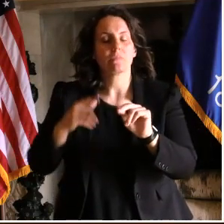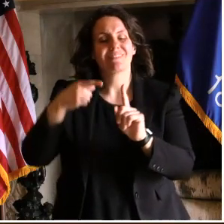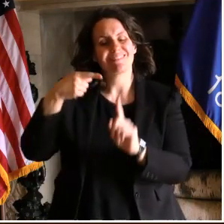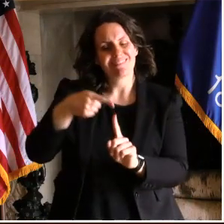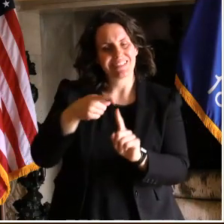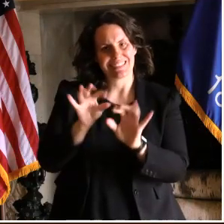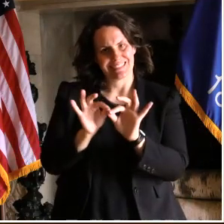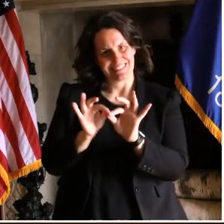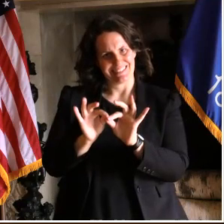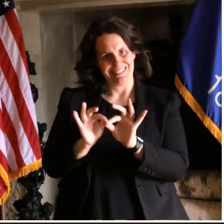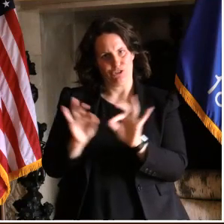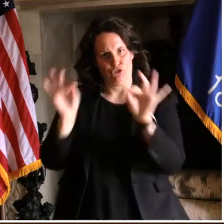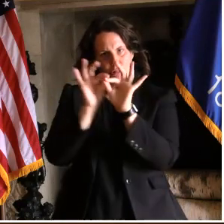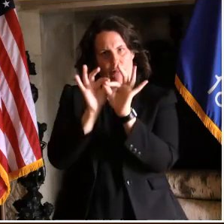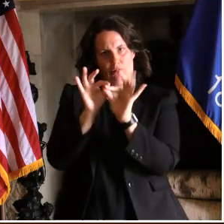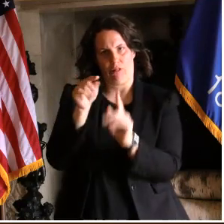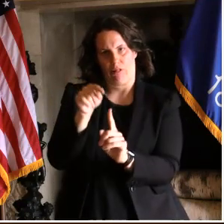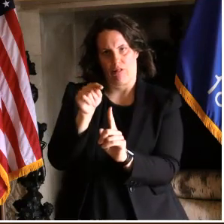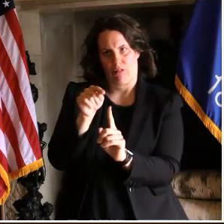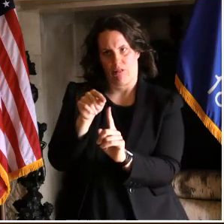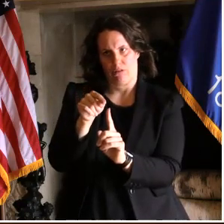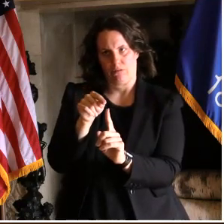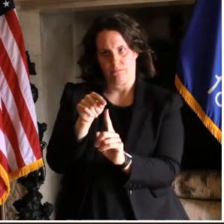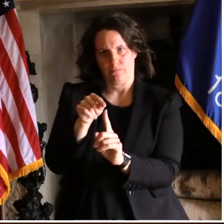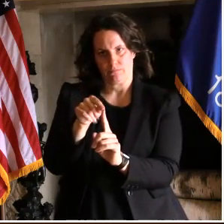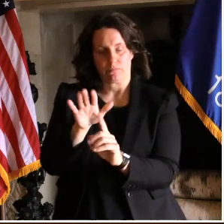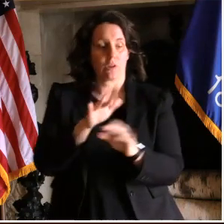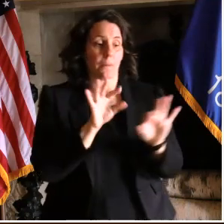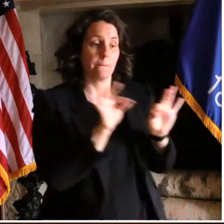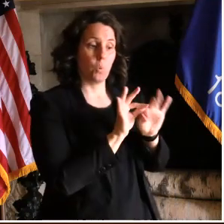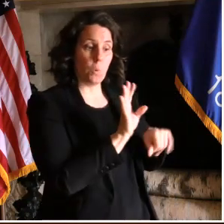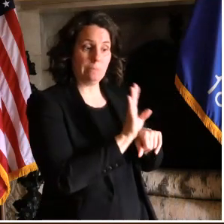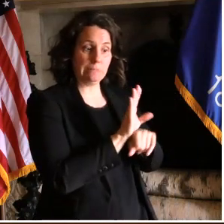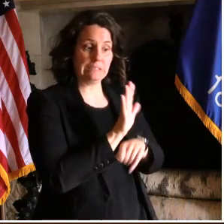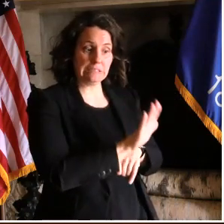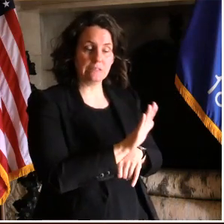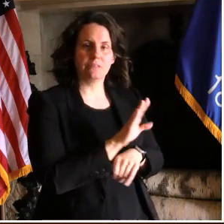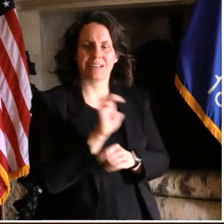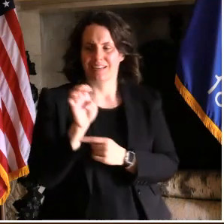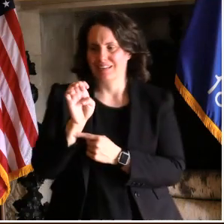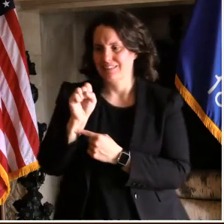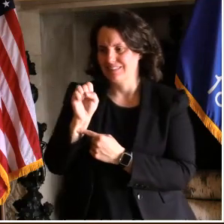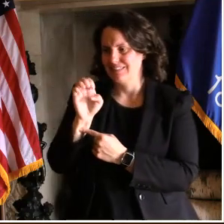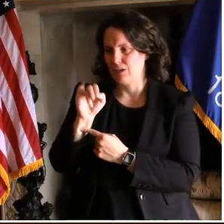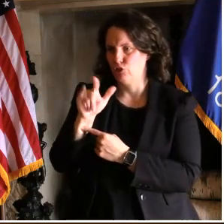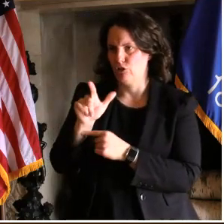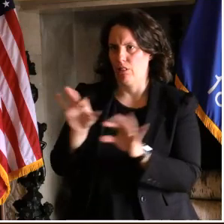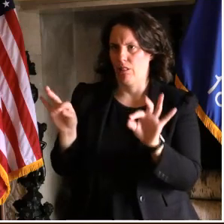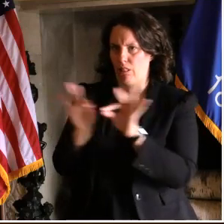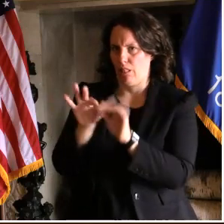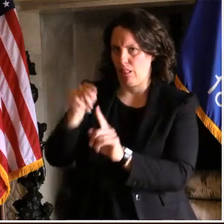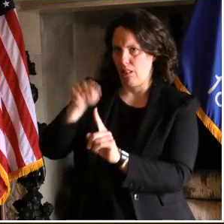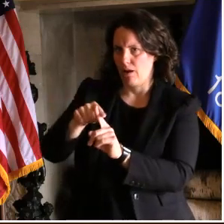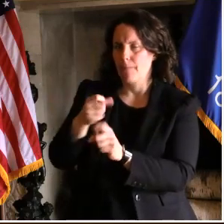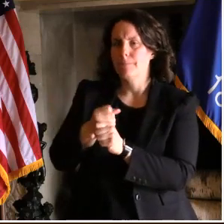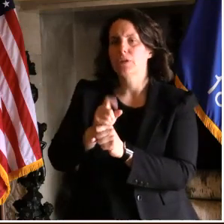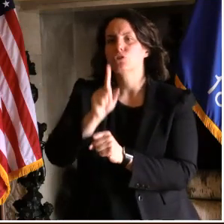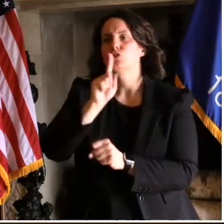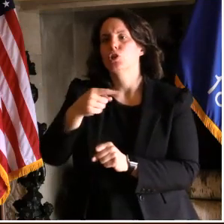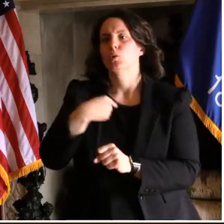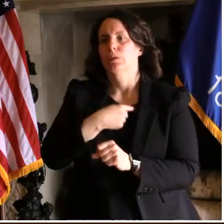key businesses and industries. So, we need to make sure that we're maintaining our supply lines. We need to make sure